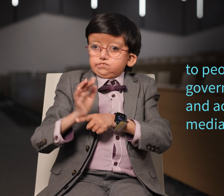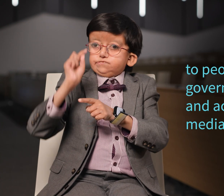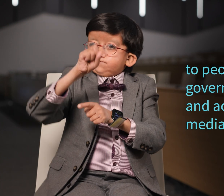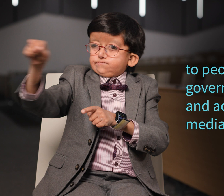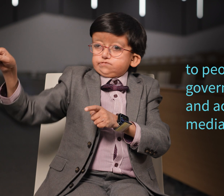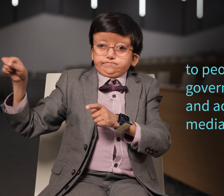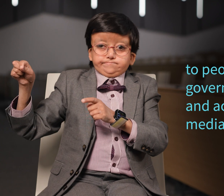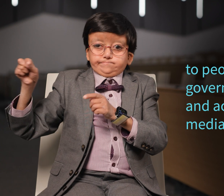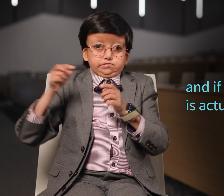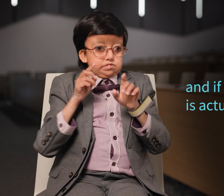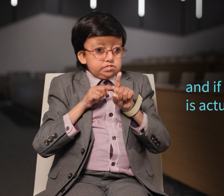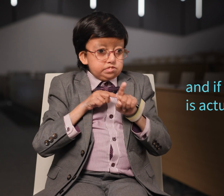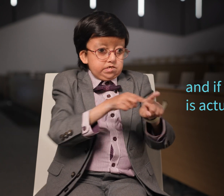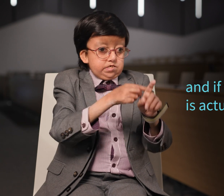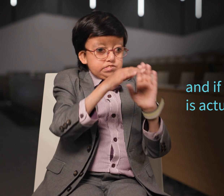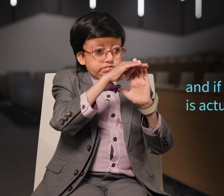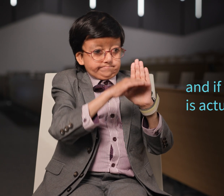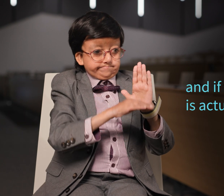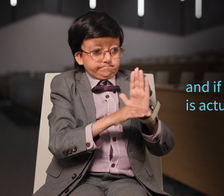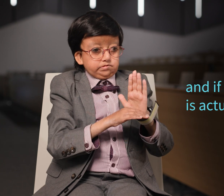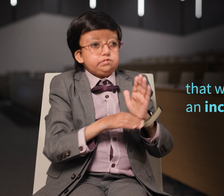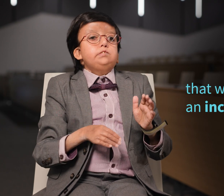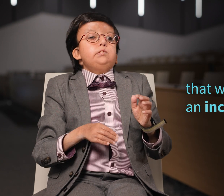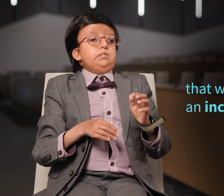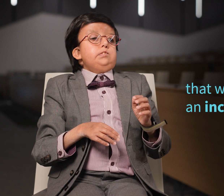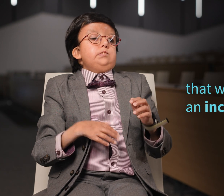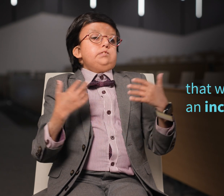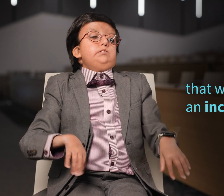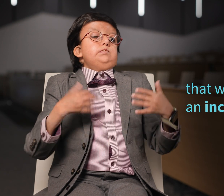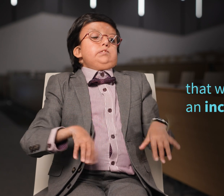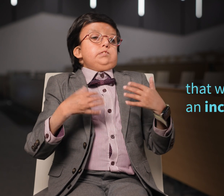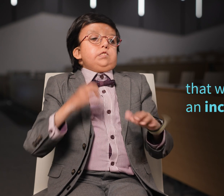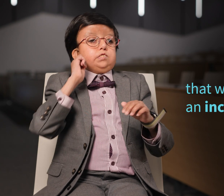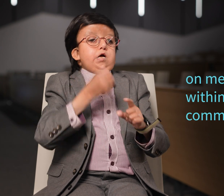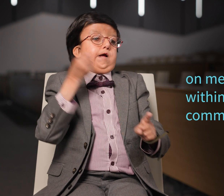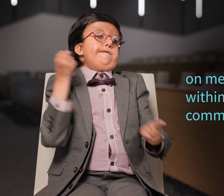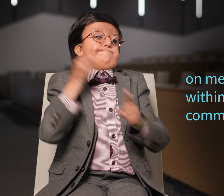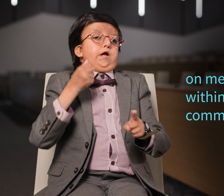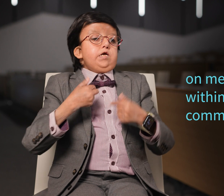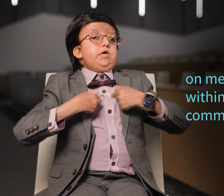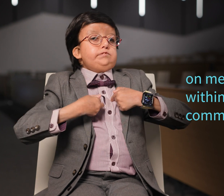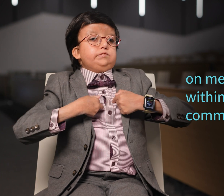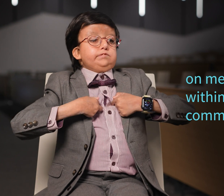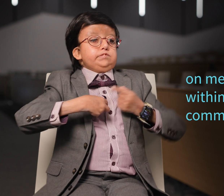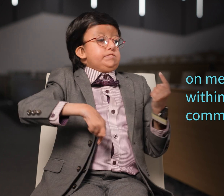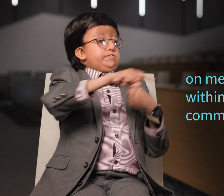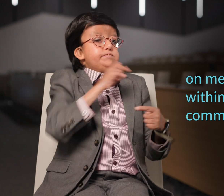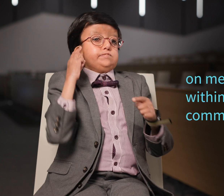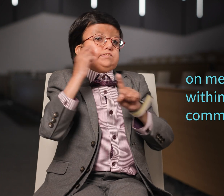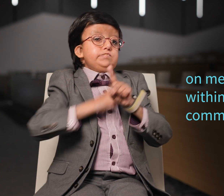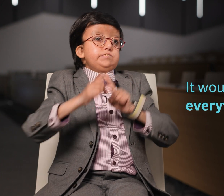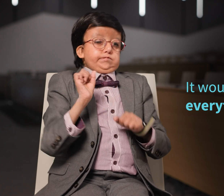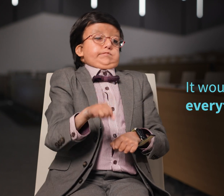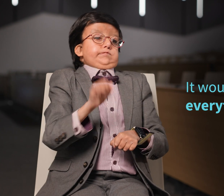industry, and if the guidance is actually followed, that would then have an incredible impact on me and others within the deaf